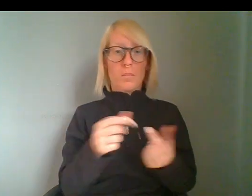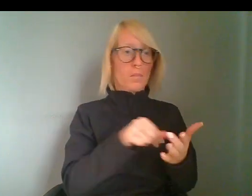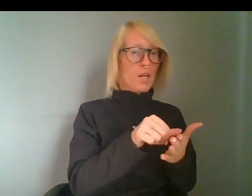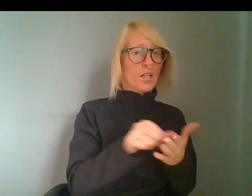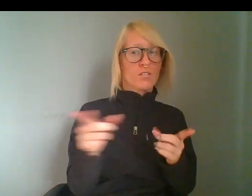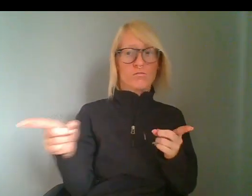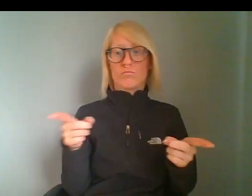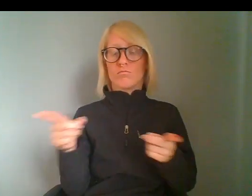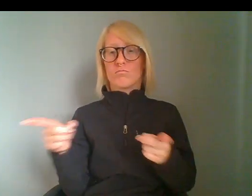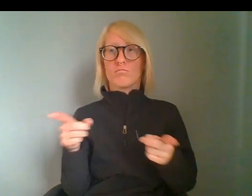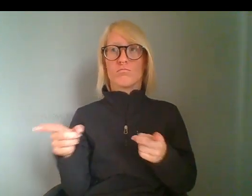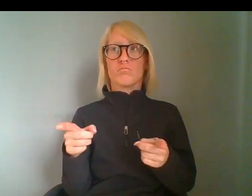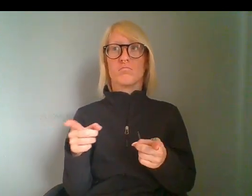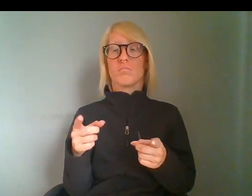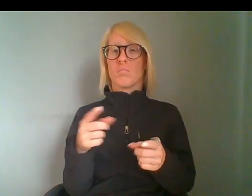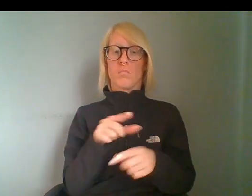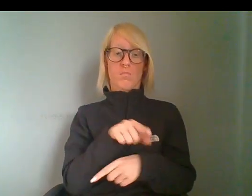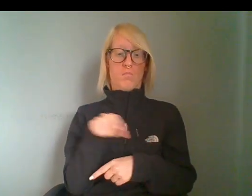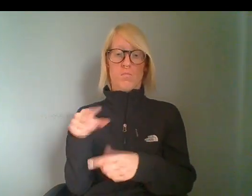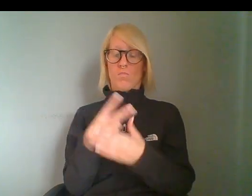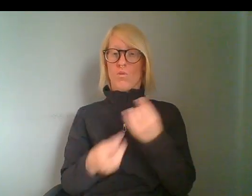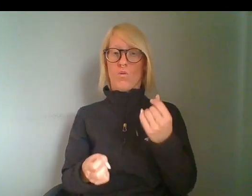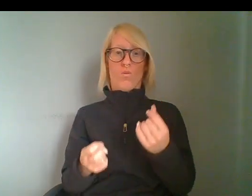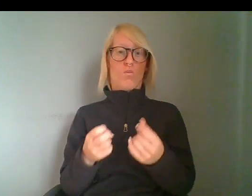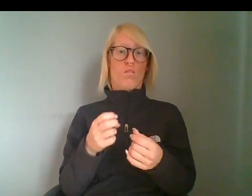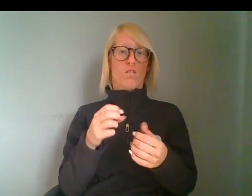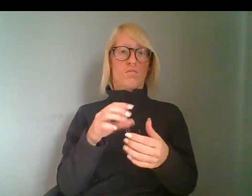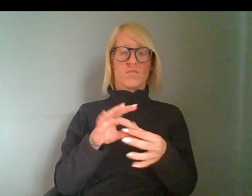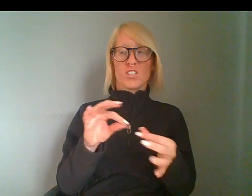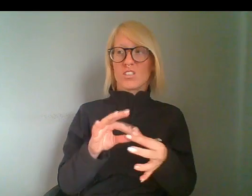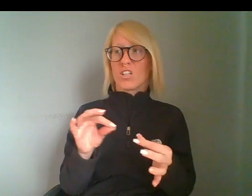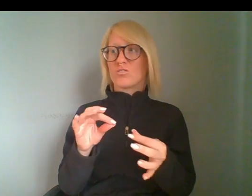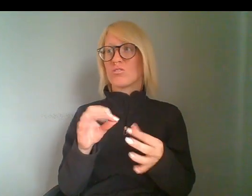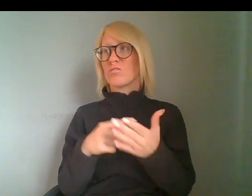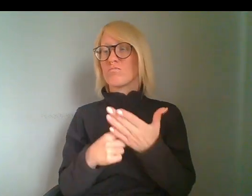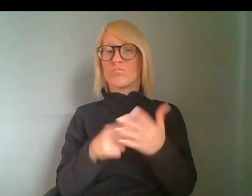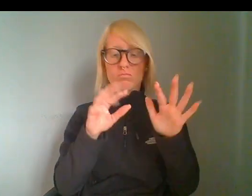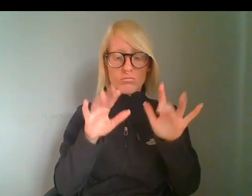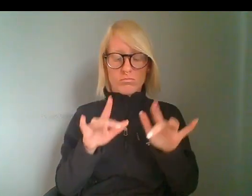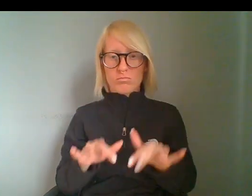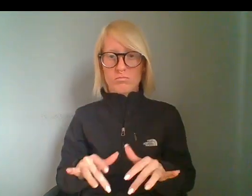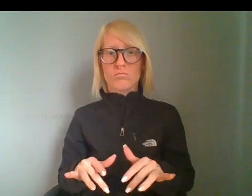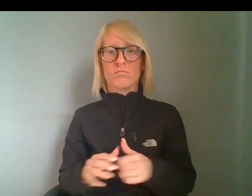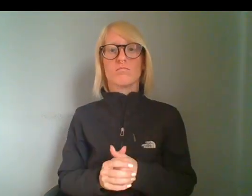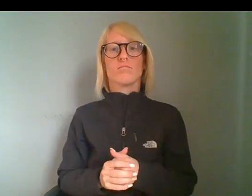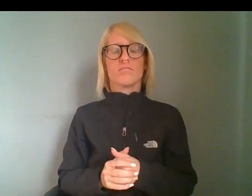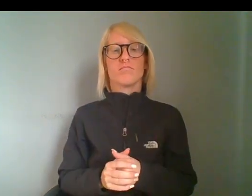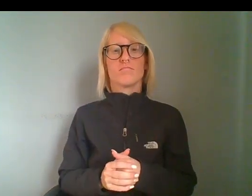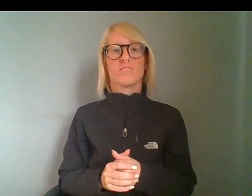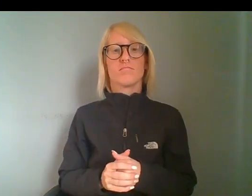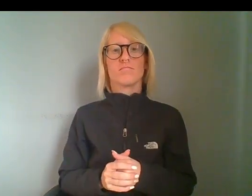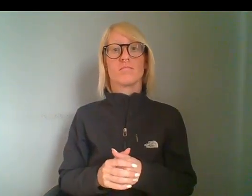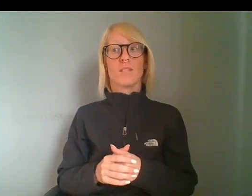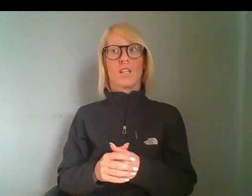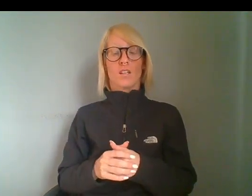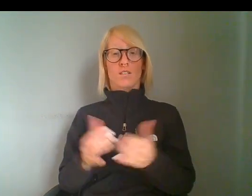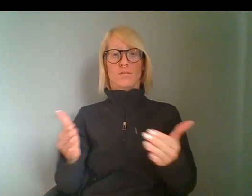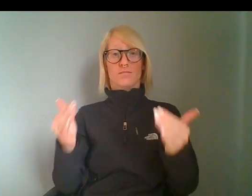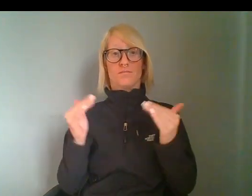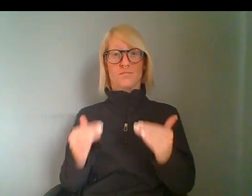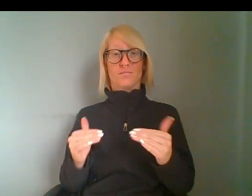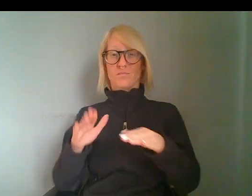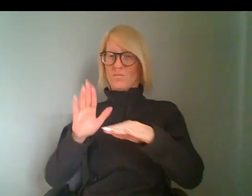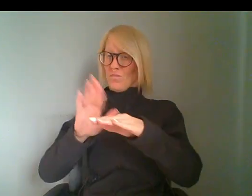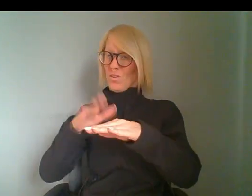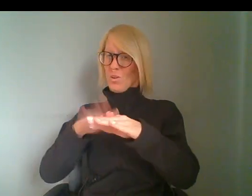do pictures. There's a lot of features available. A warning about privacy. Facebook is